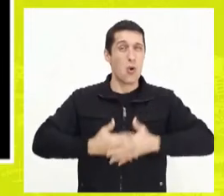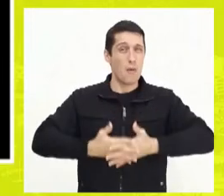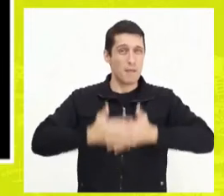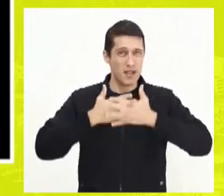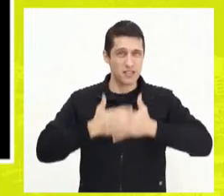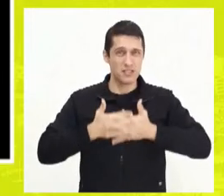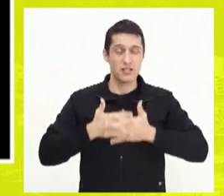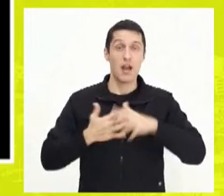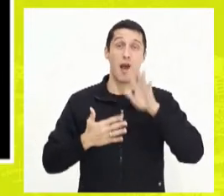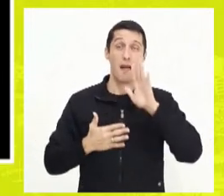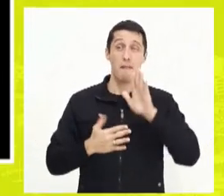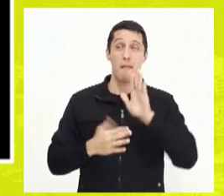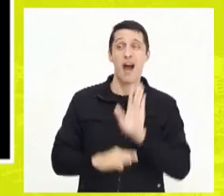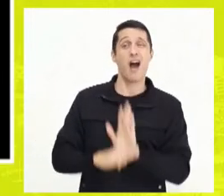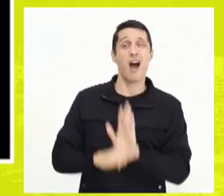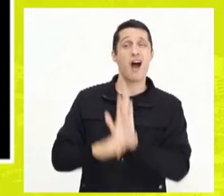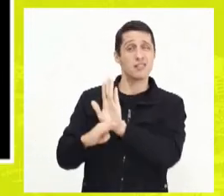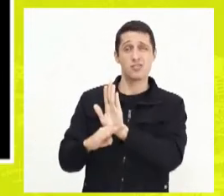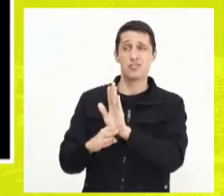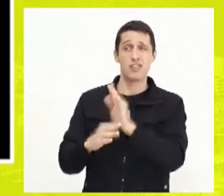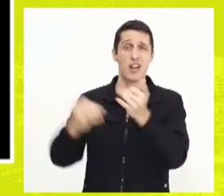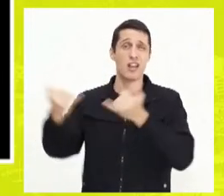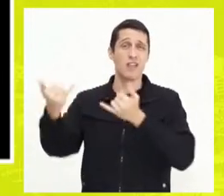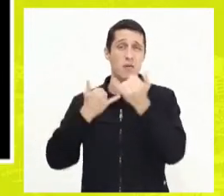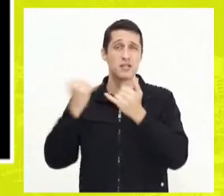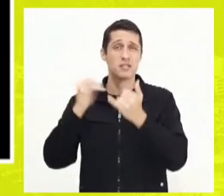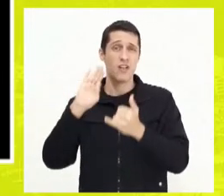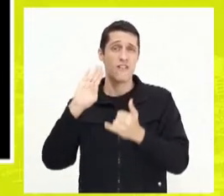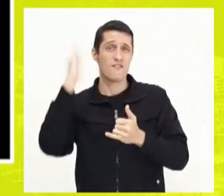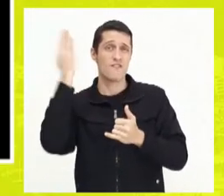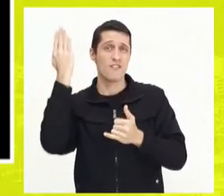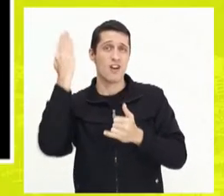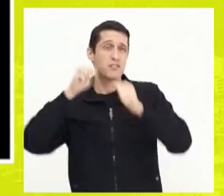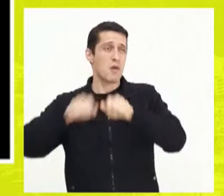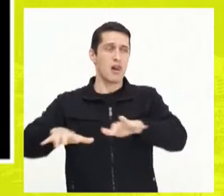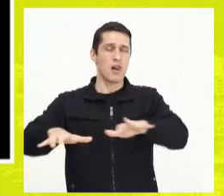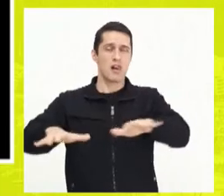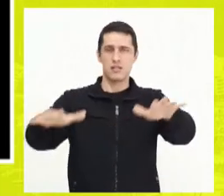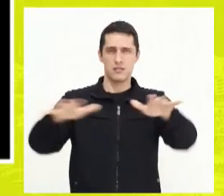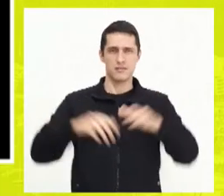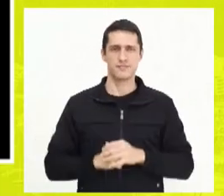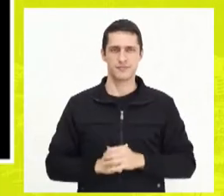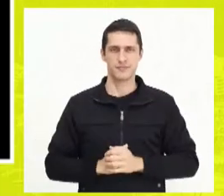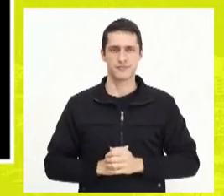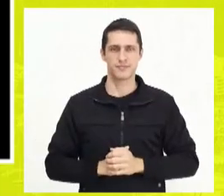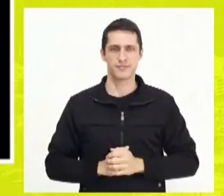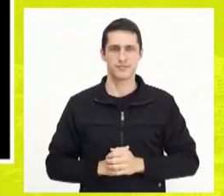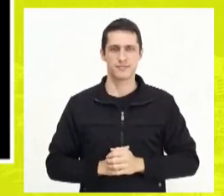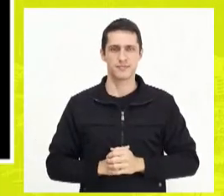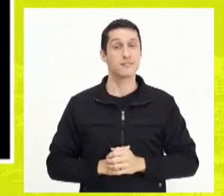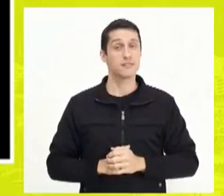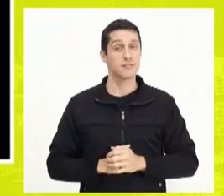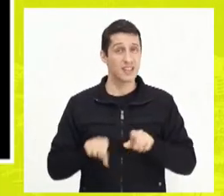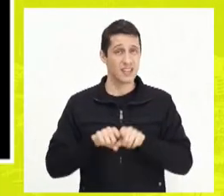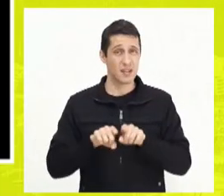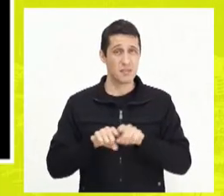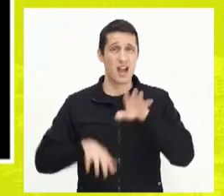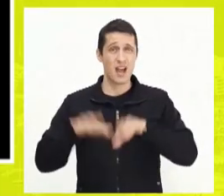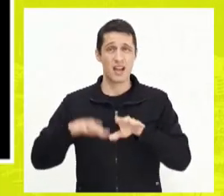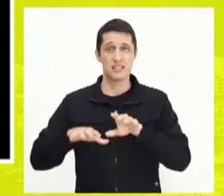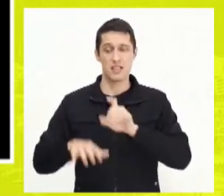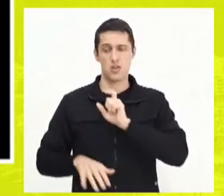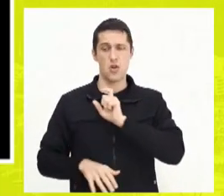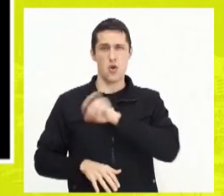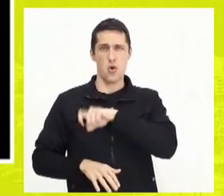platforms do benefit that they even they hate speech